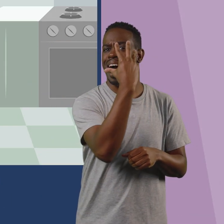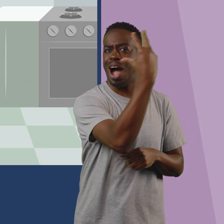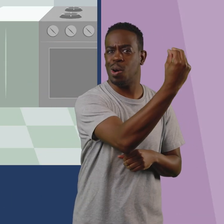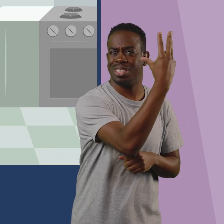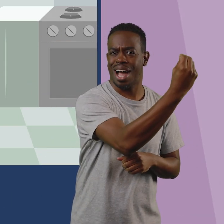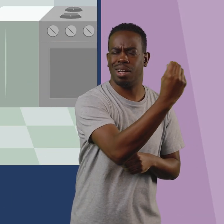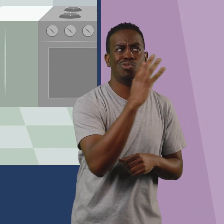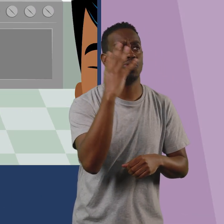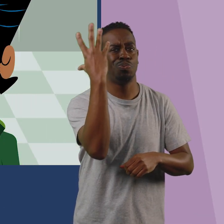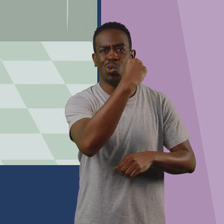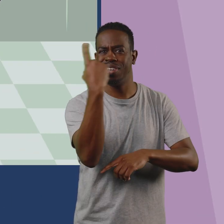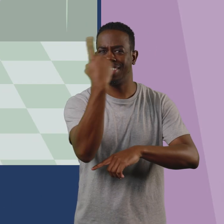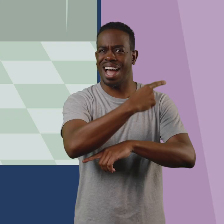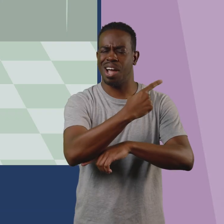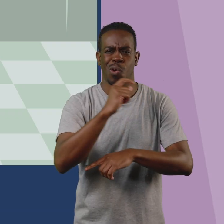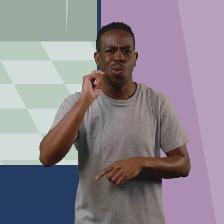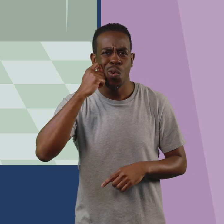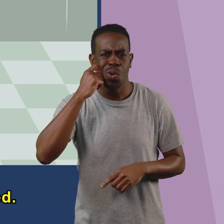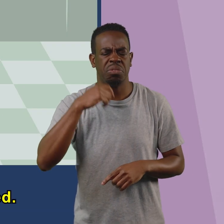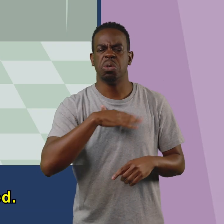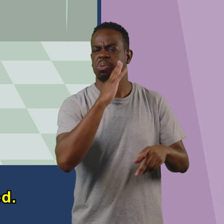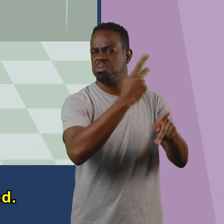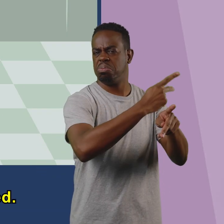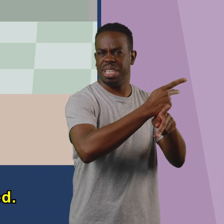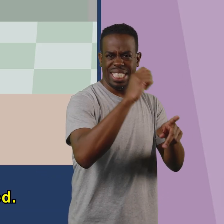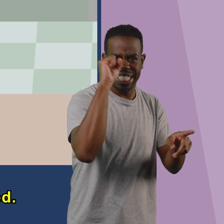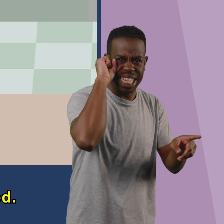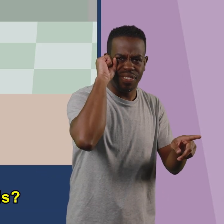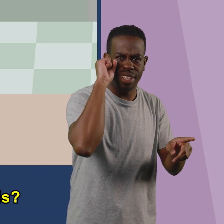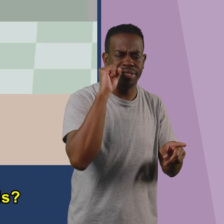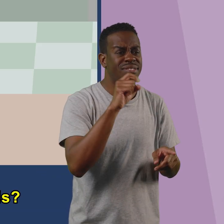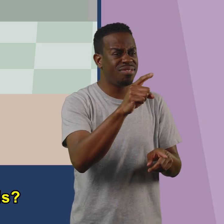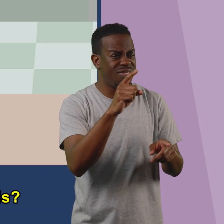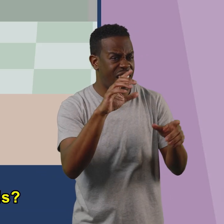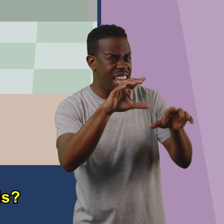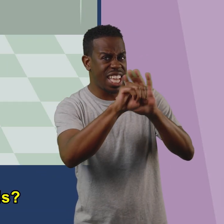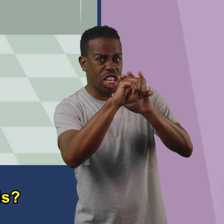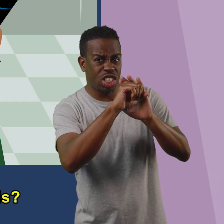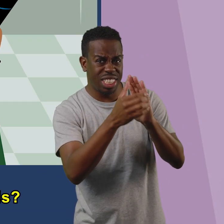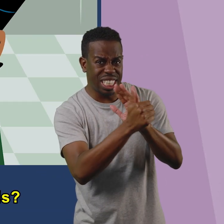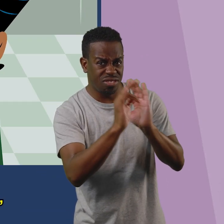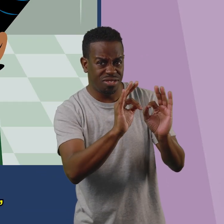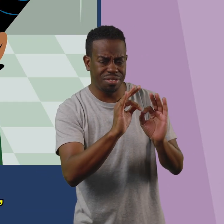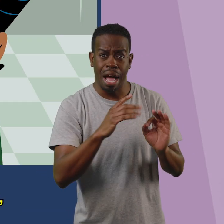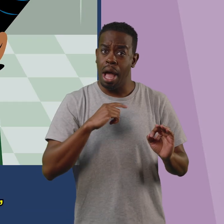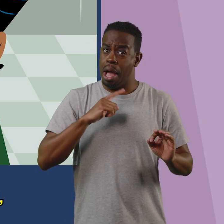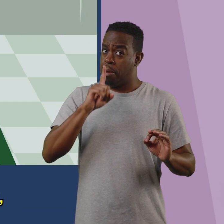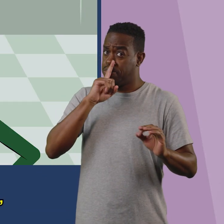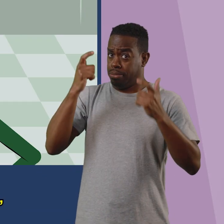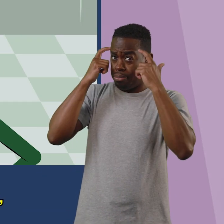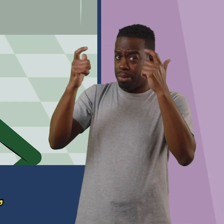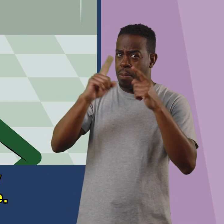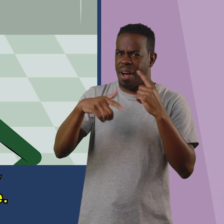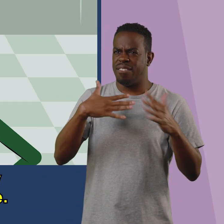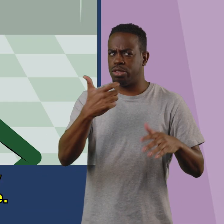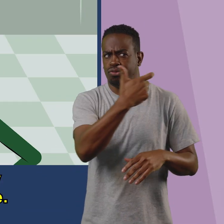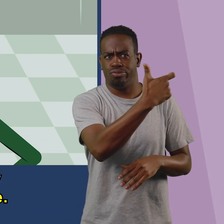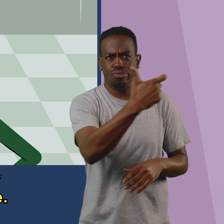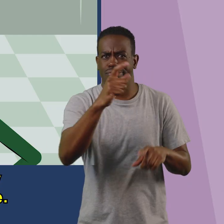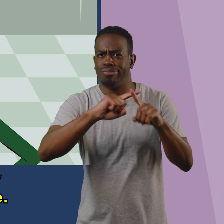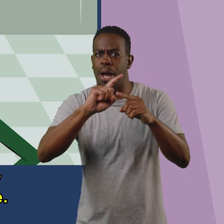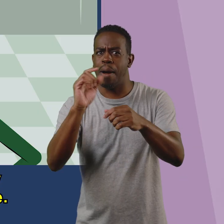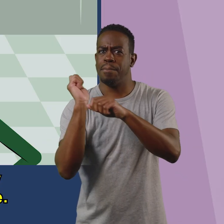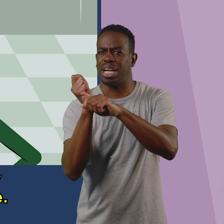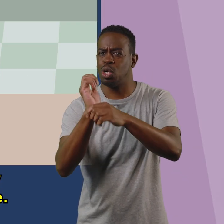It's a beautiful day. Cool, and I've got Steven covered. How are your catching skills? Well, I don't want to brag, but I have watched every